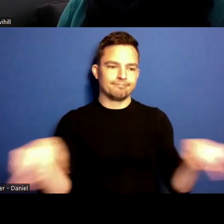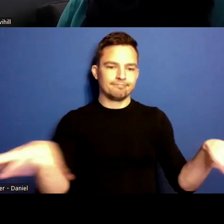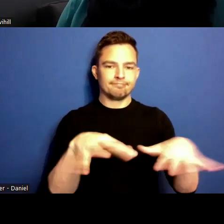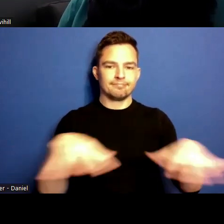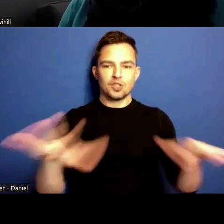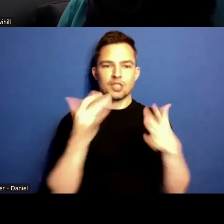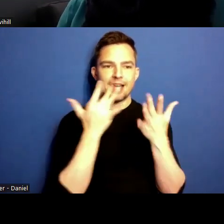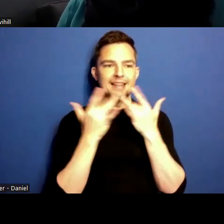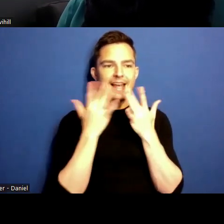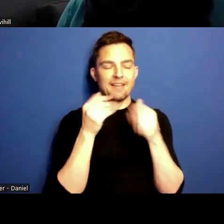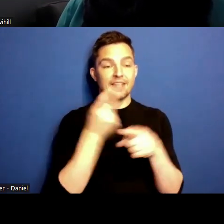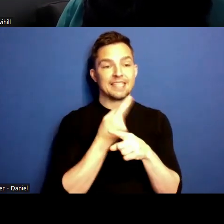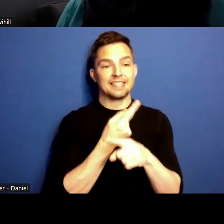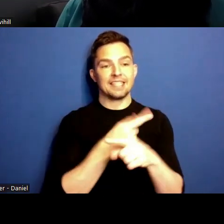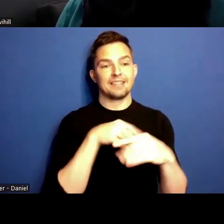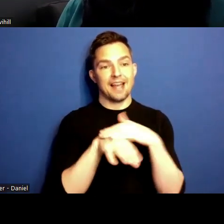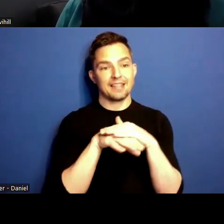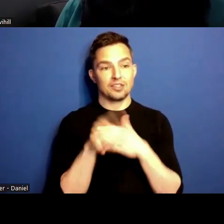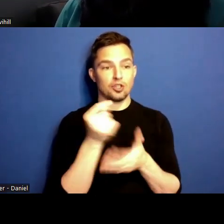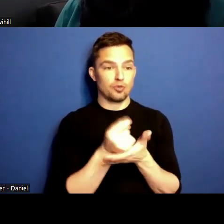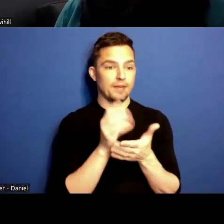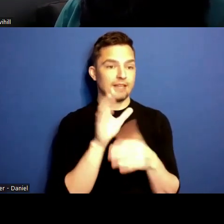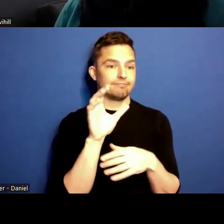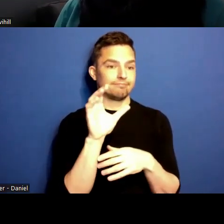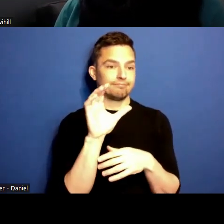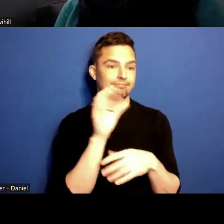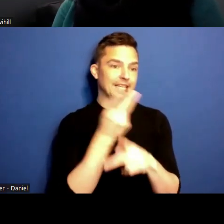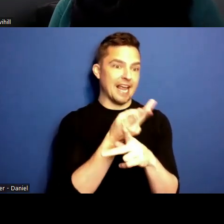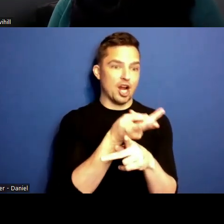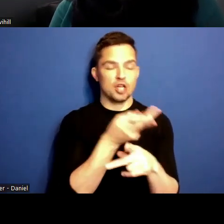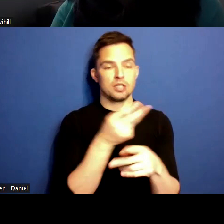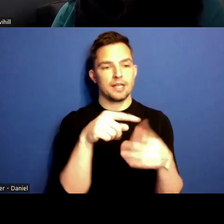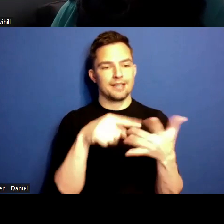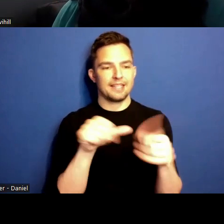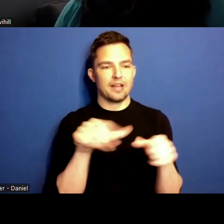consistent access to treatment and care in those areas as well.